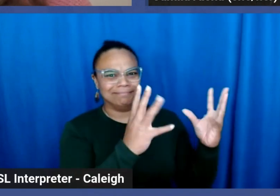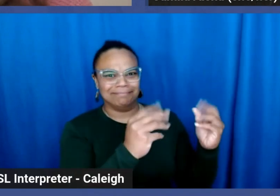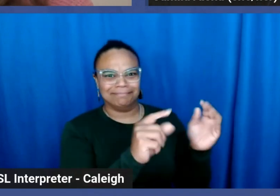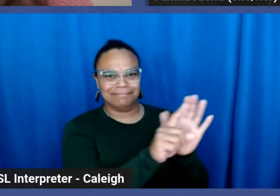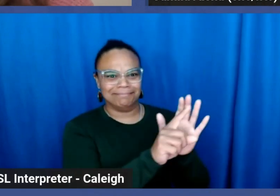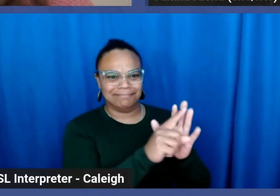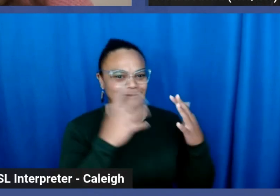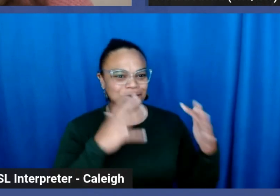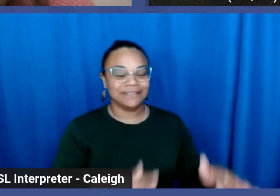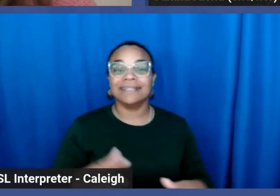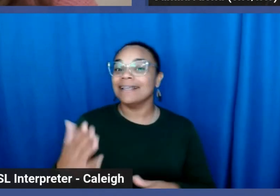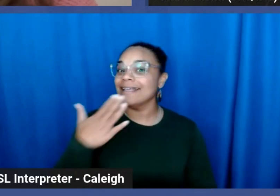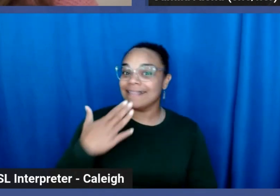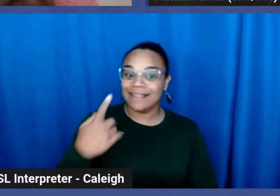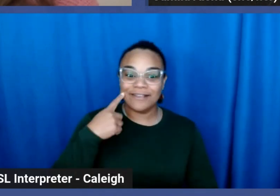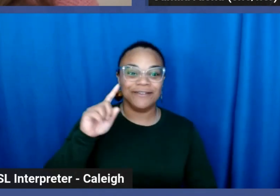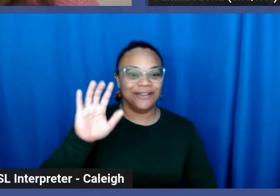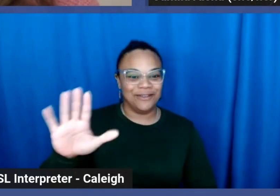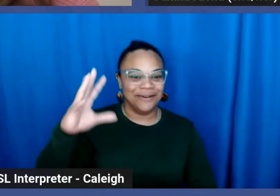and sharing your experiences.